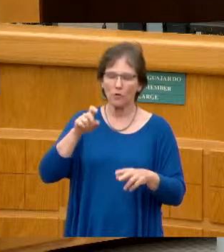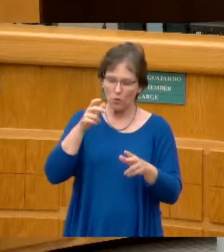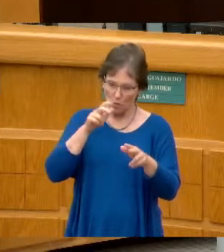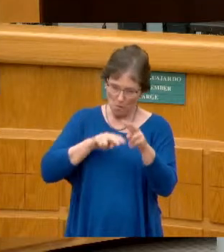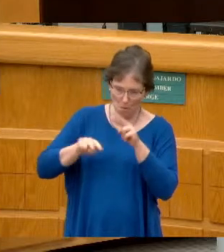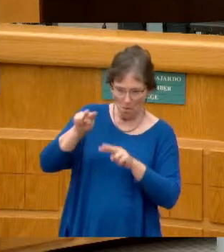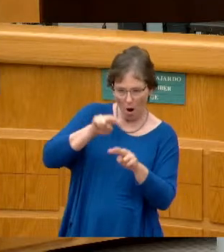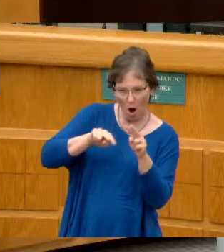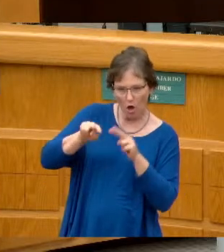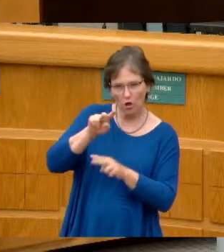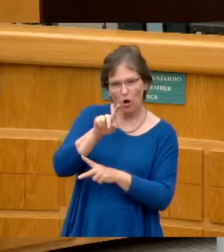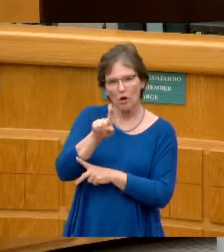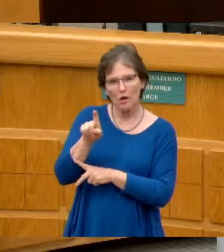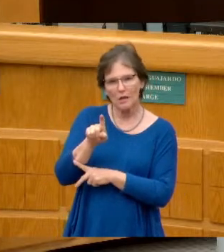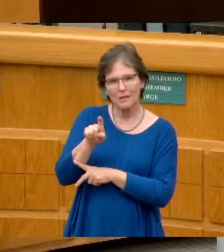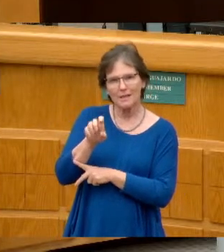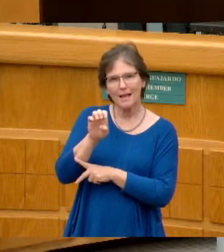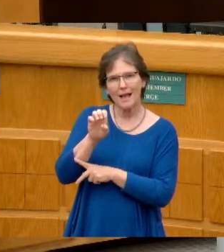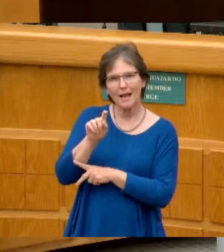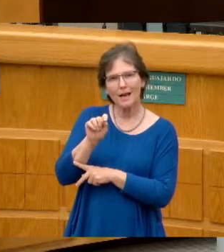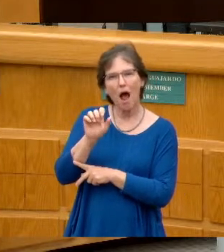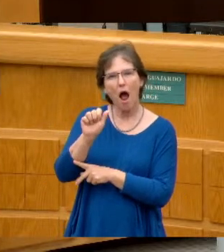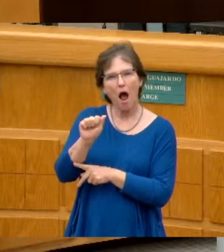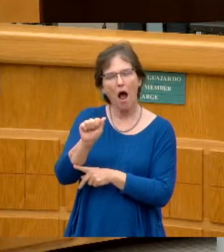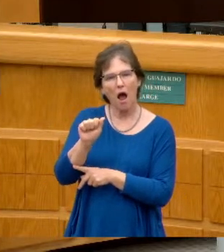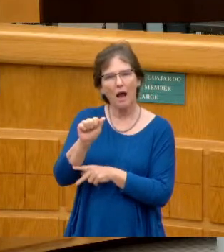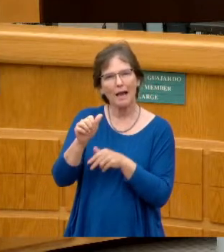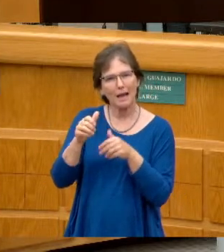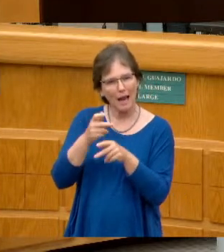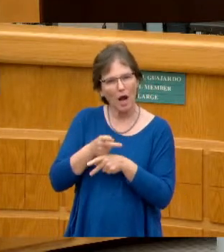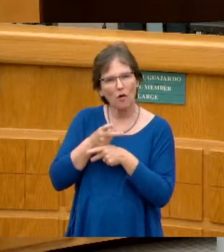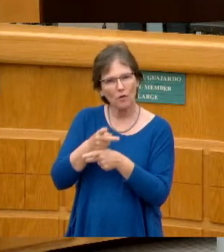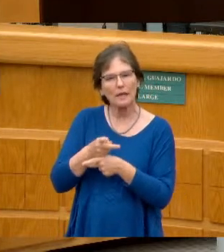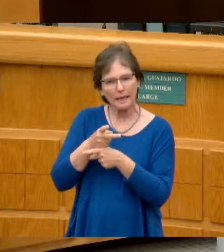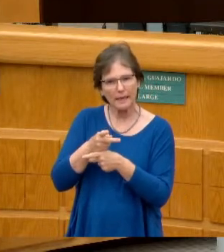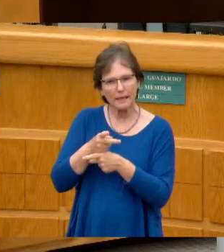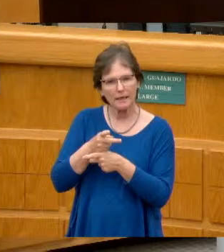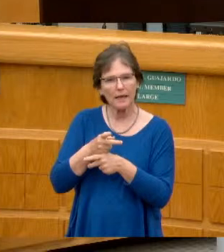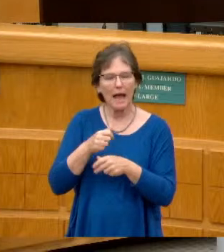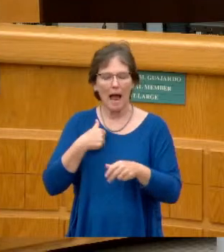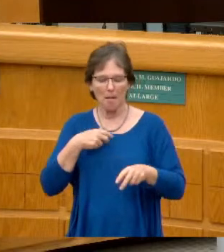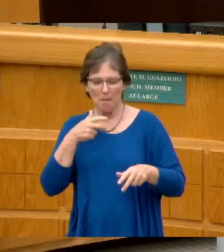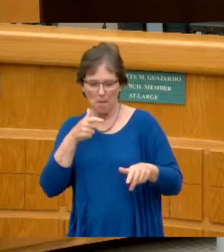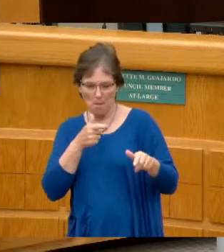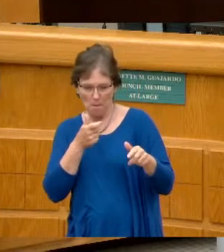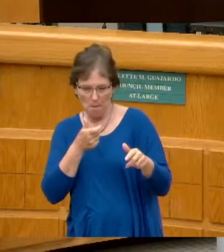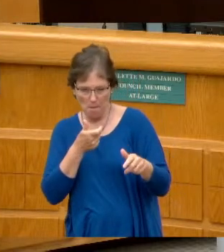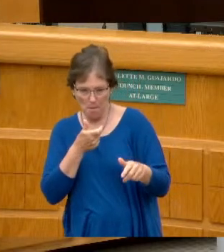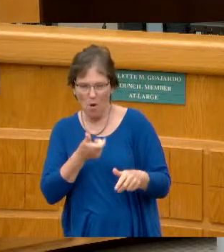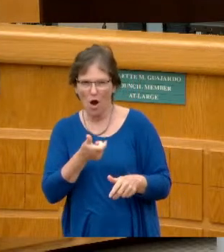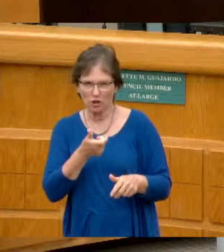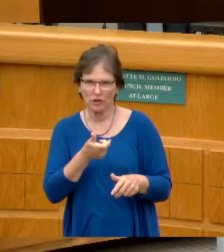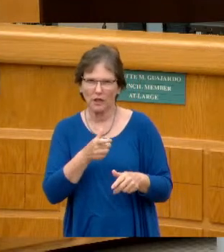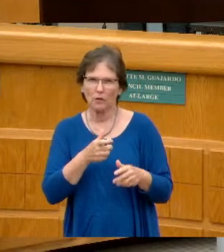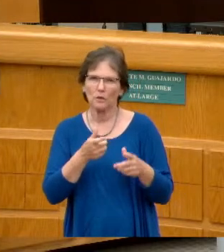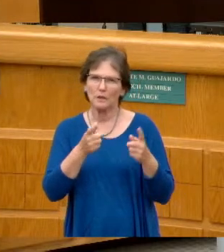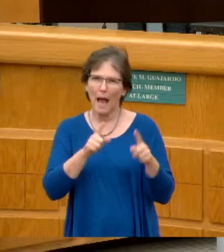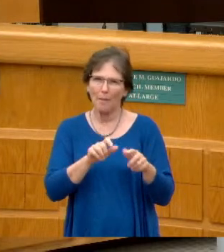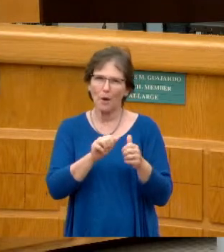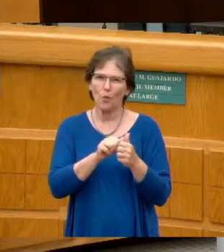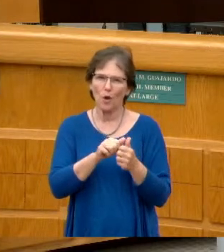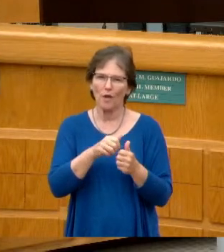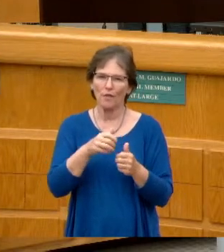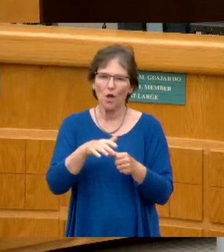We are not in its path in this storm either. But as you know, the effects of tropical storms are felt